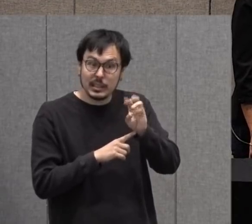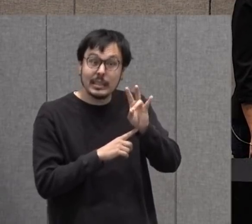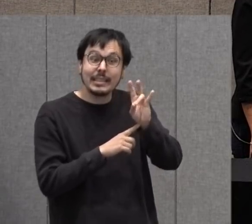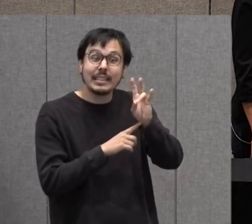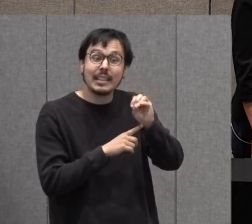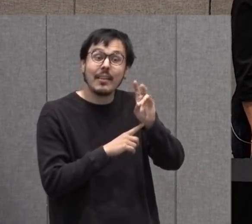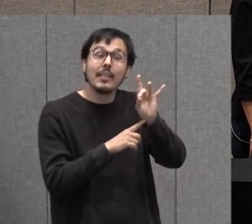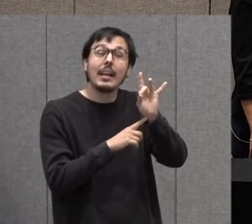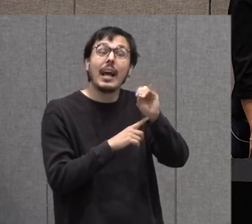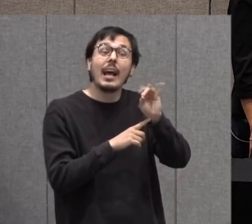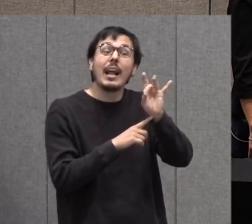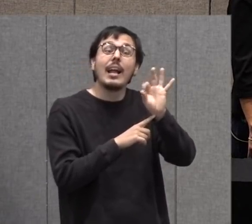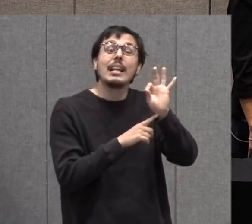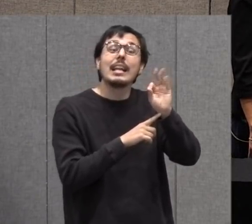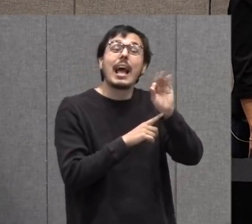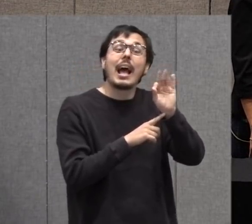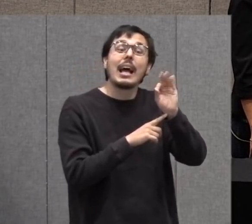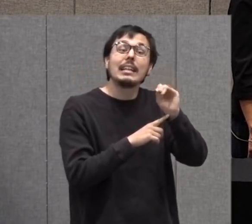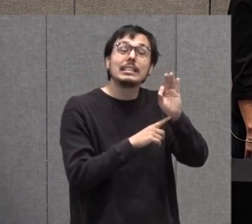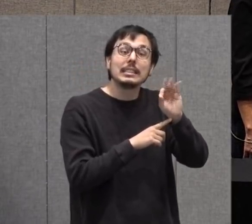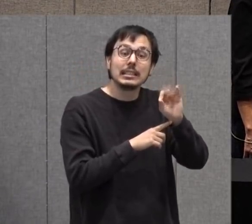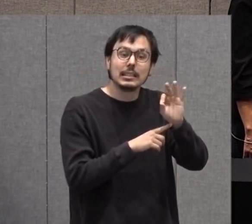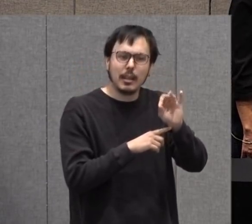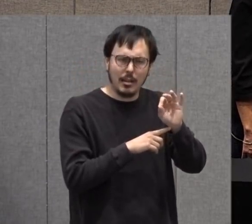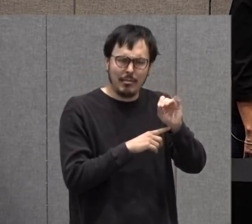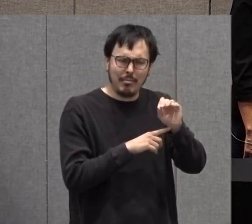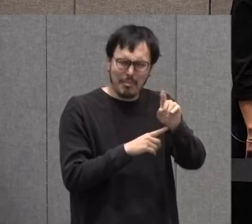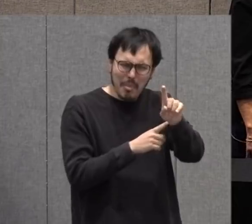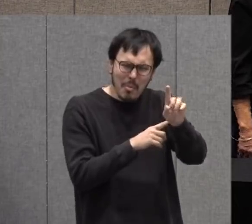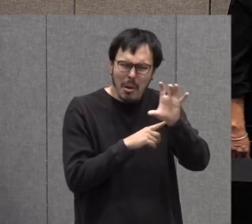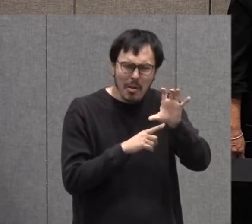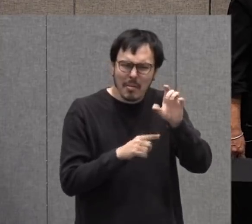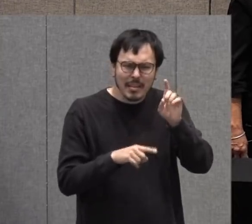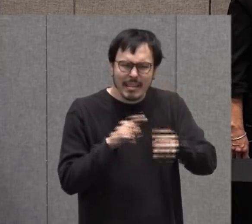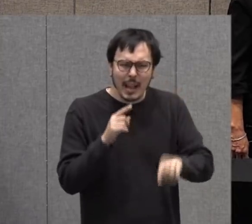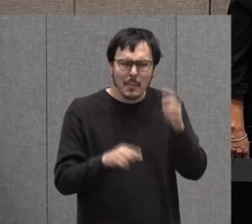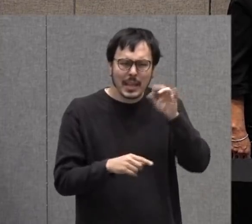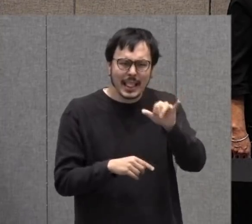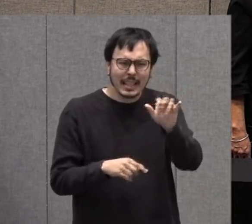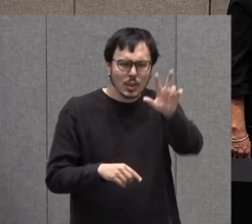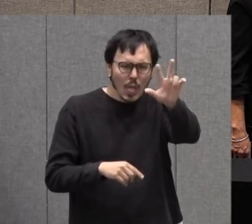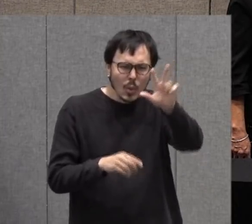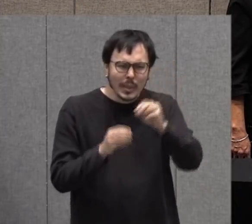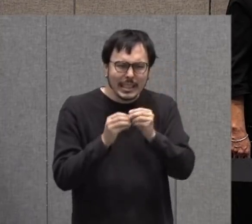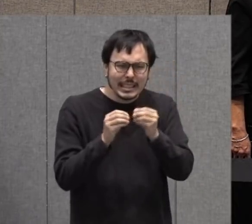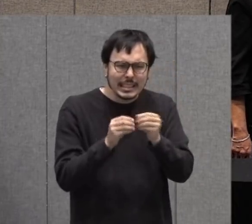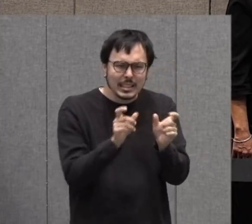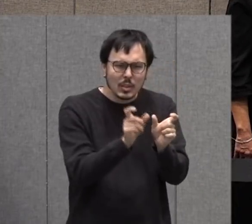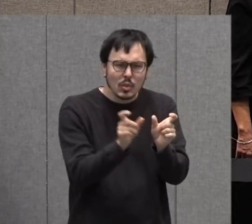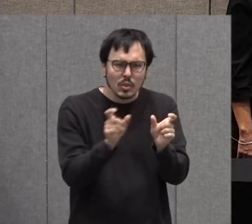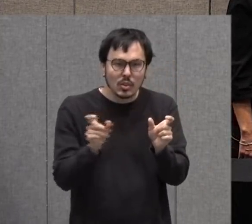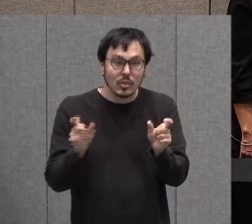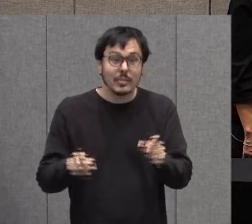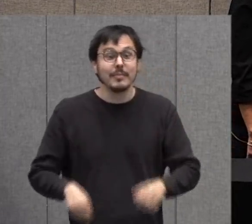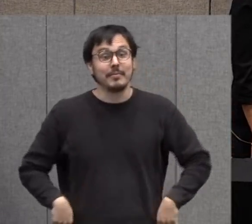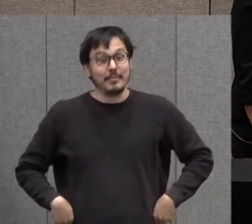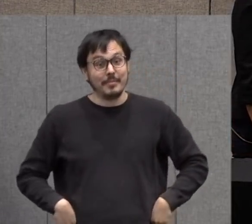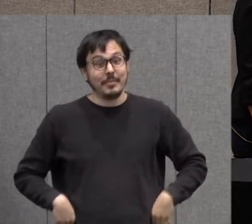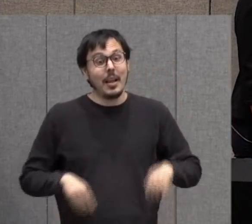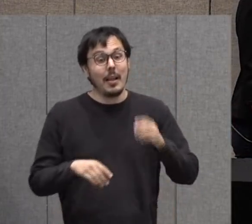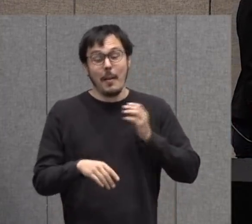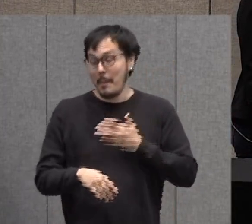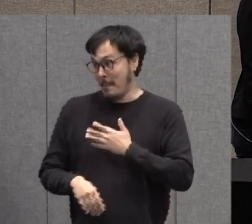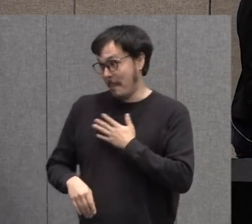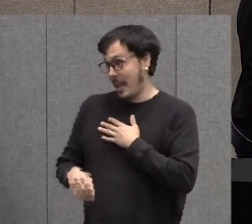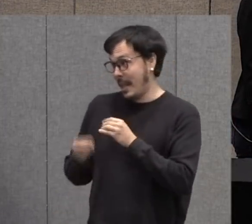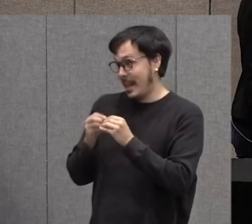70s, 80s, 90s, it can't be 100 because that's 3 digits. It's 90. 90.